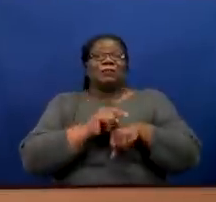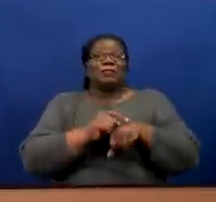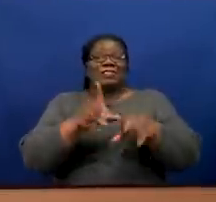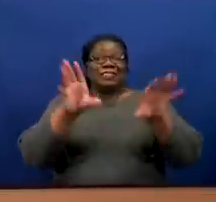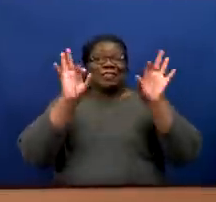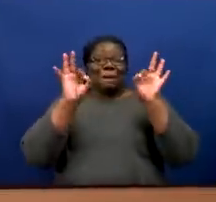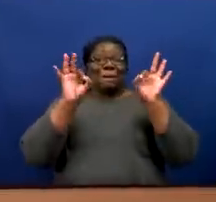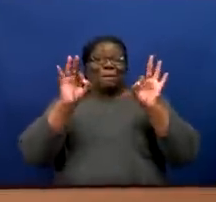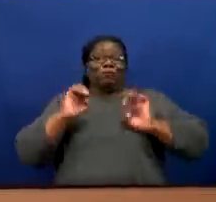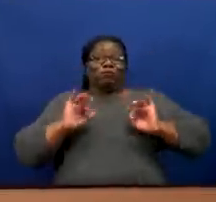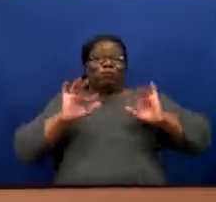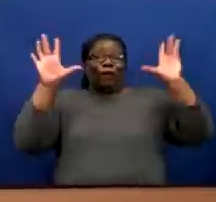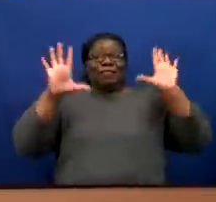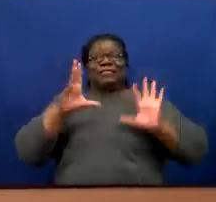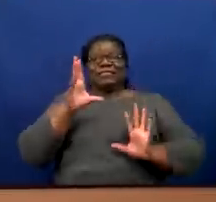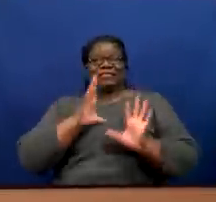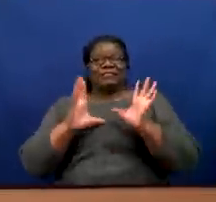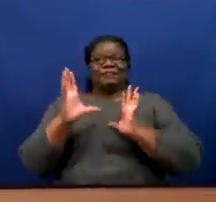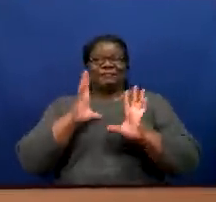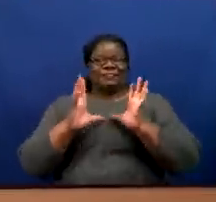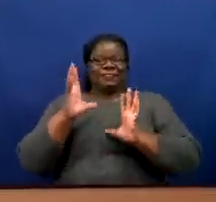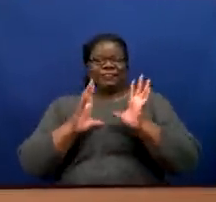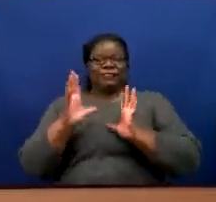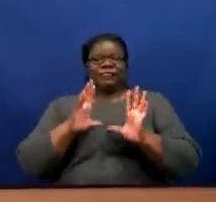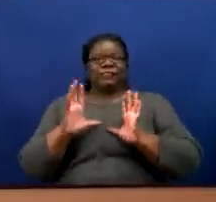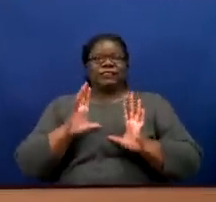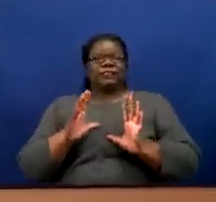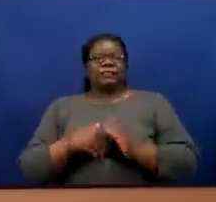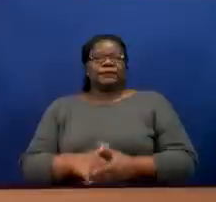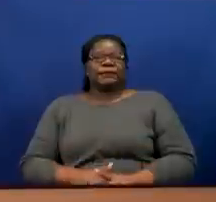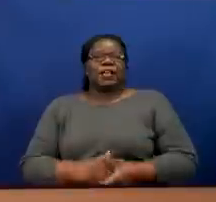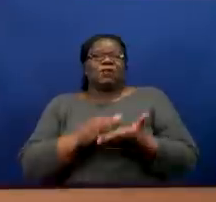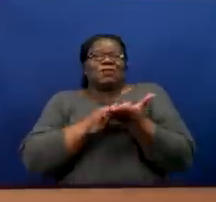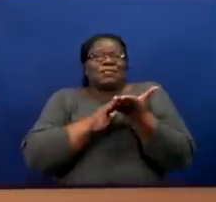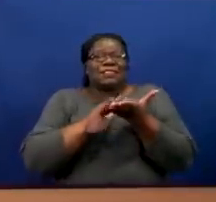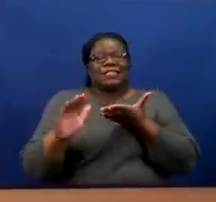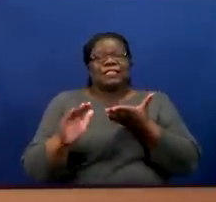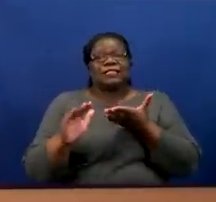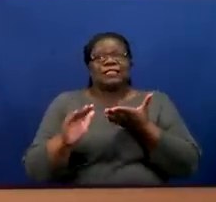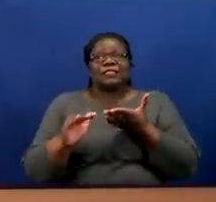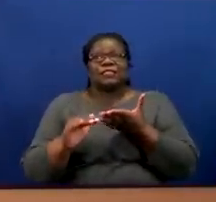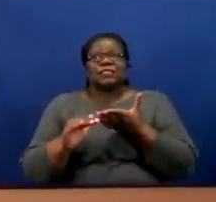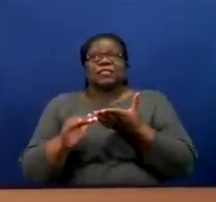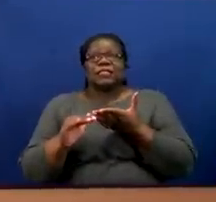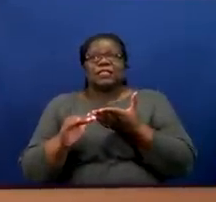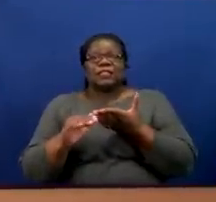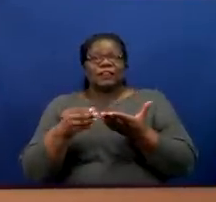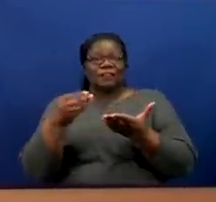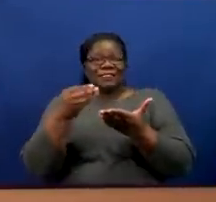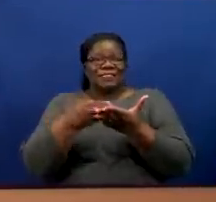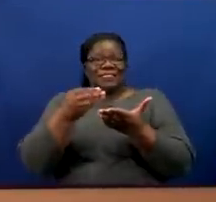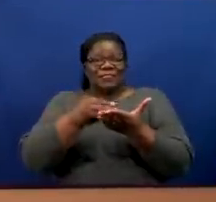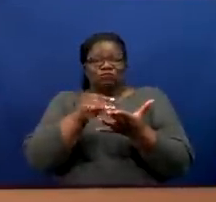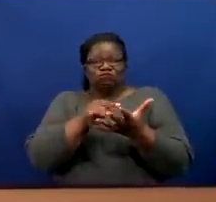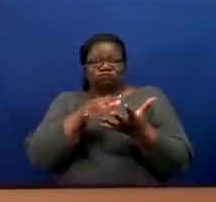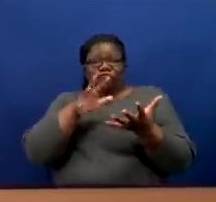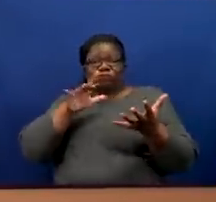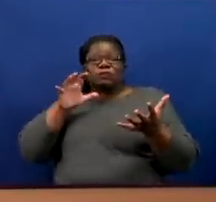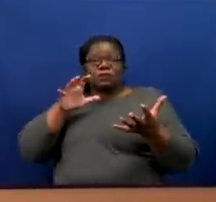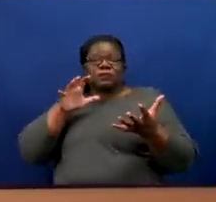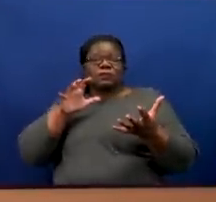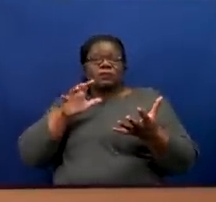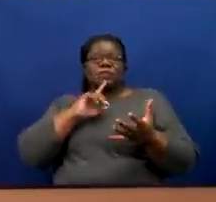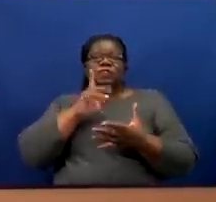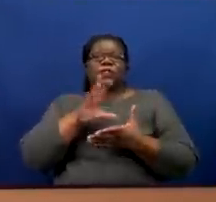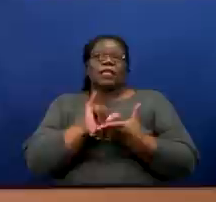and opulence and elegance, even extravagance. He made